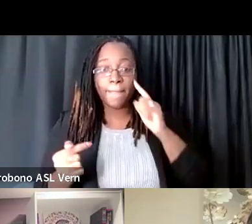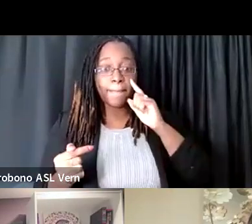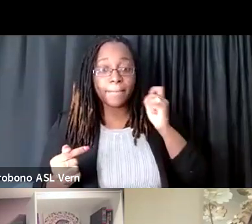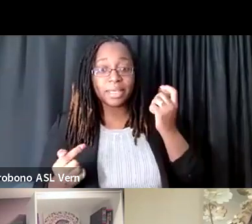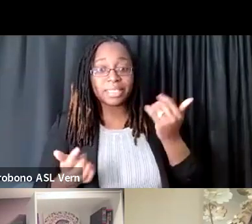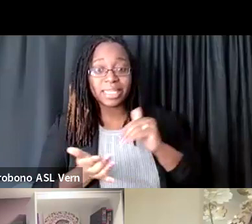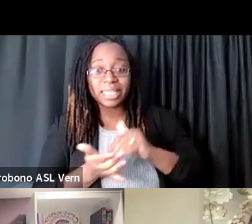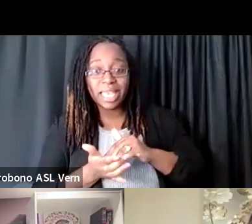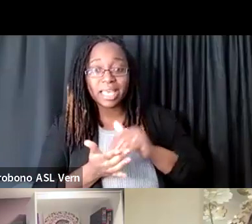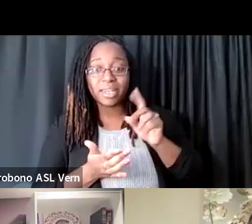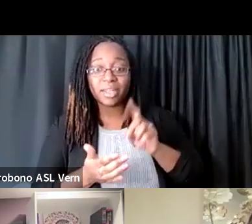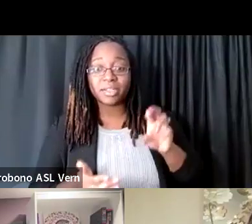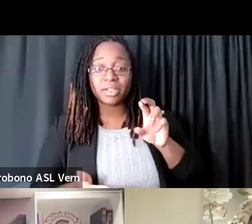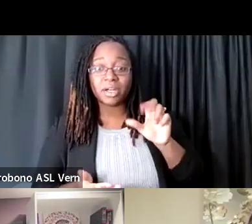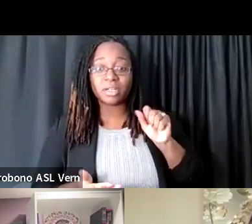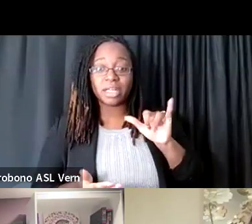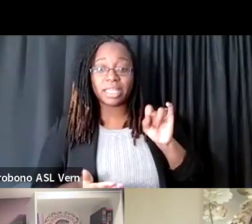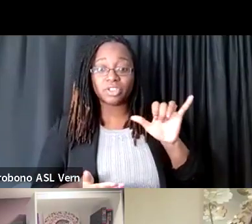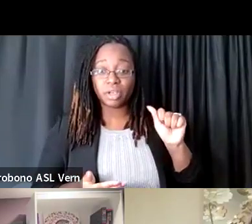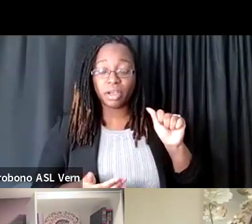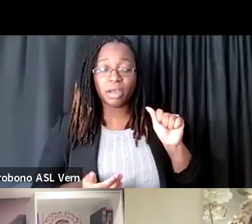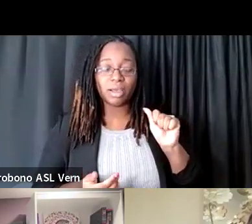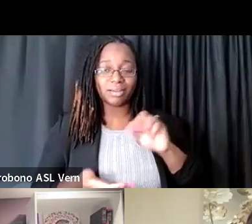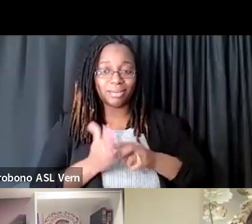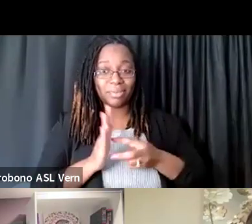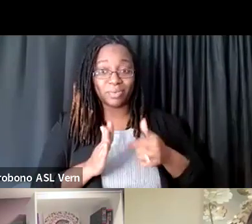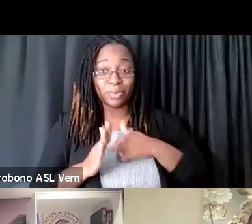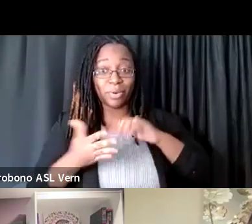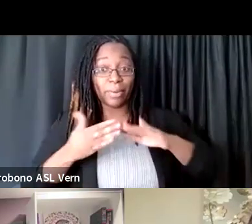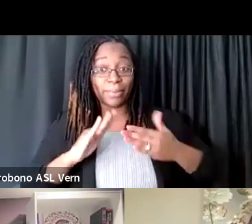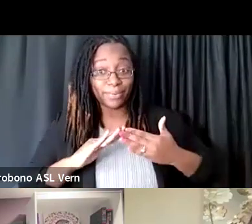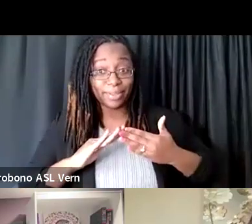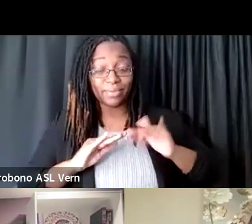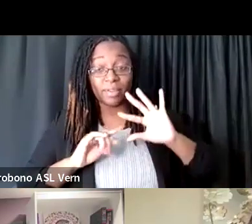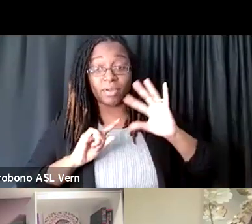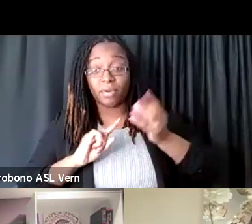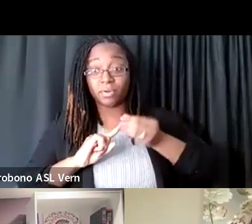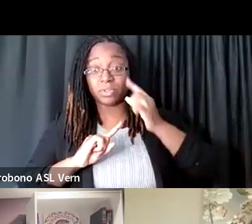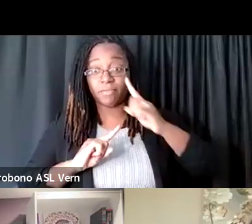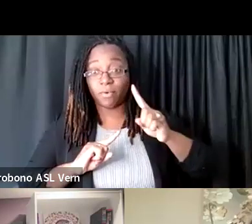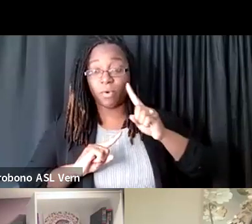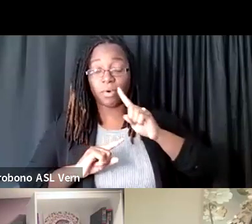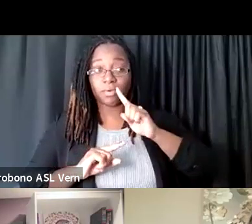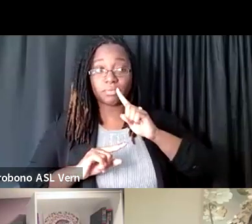by Dr. Ayshia, it is a community and a culture of consent that we are creating. We are not the